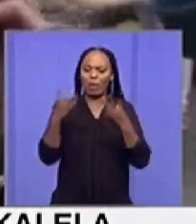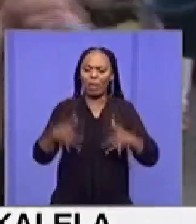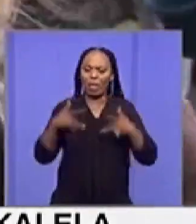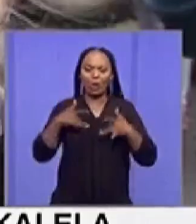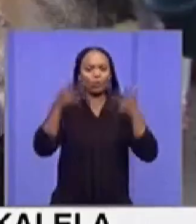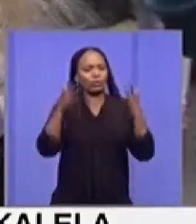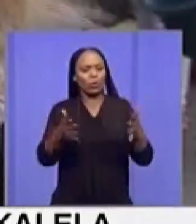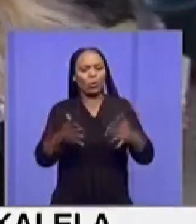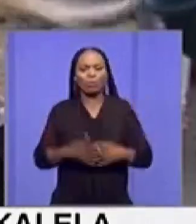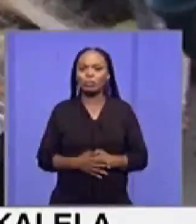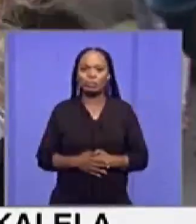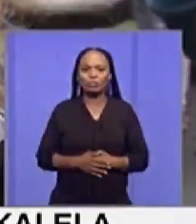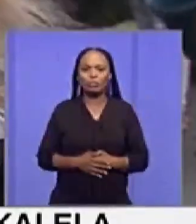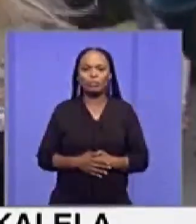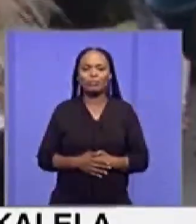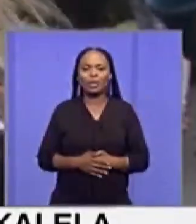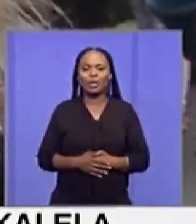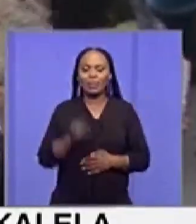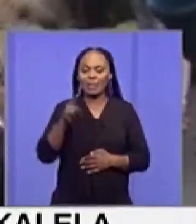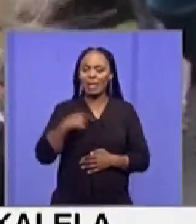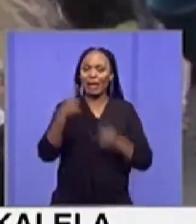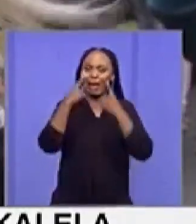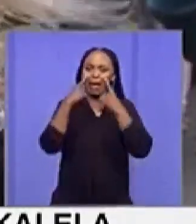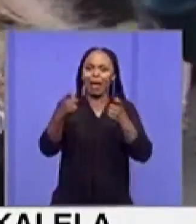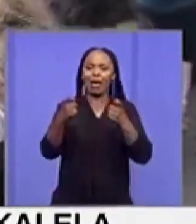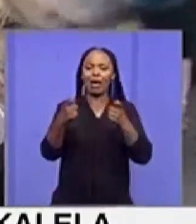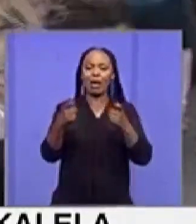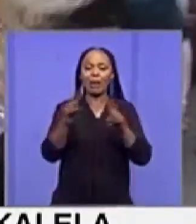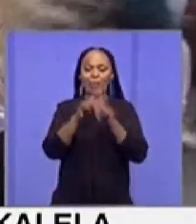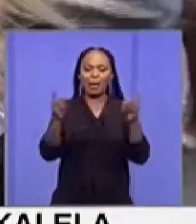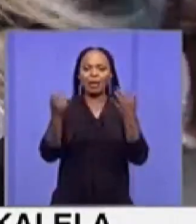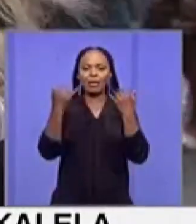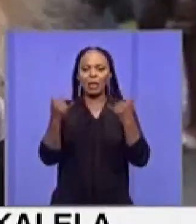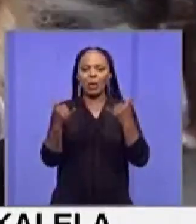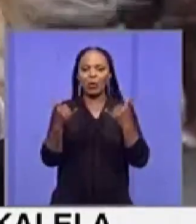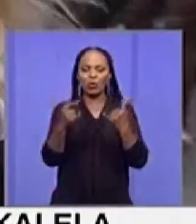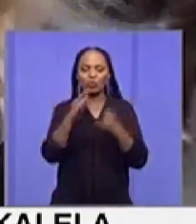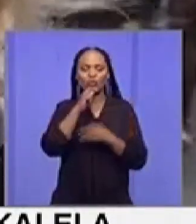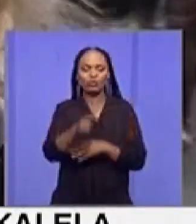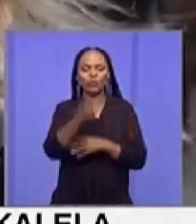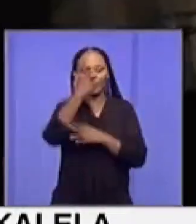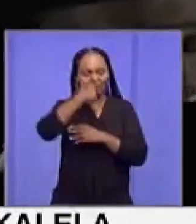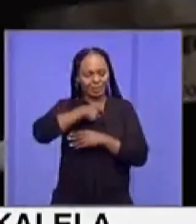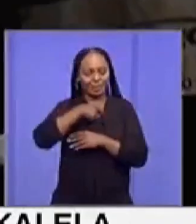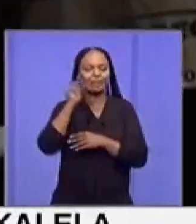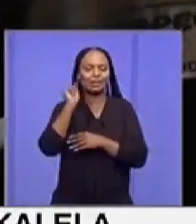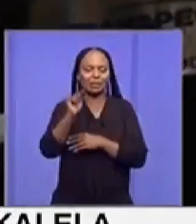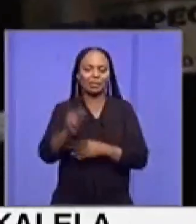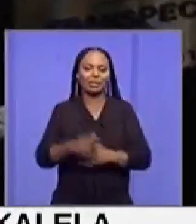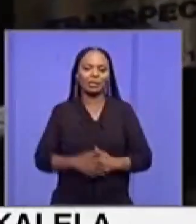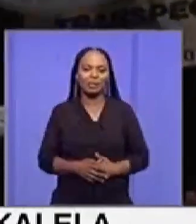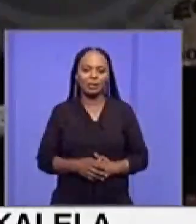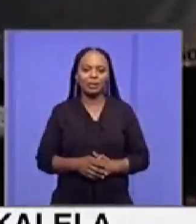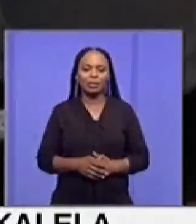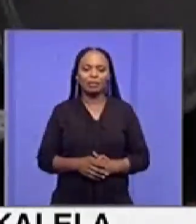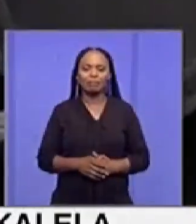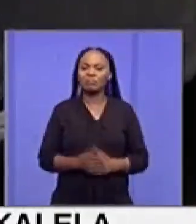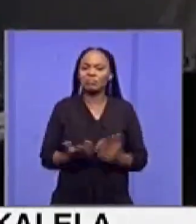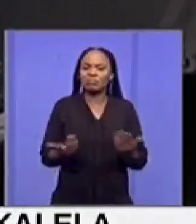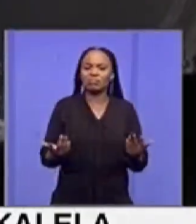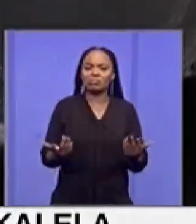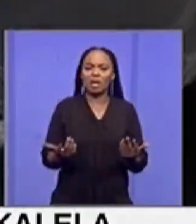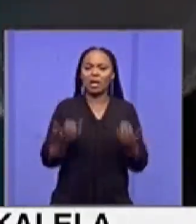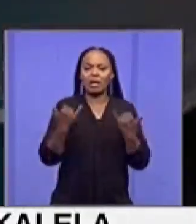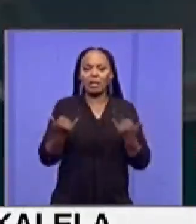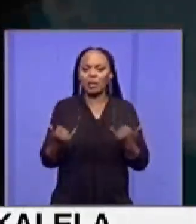And I'm not crying, but it is tears of sorrow. But it is very, very sad to you